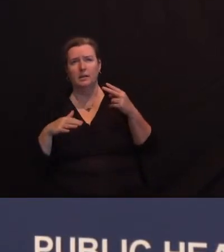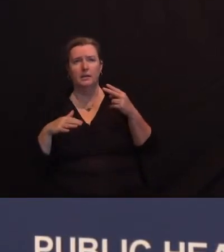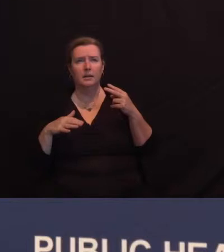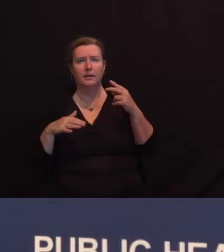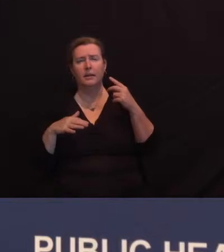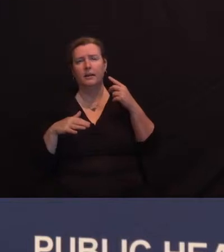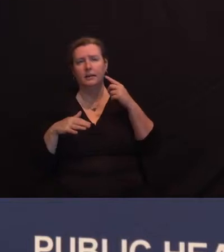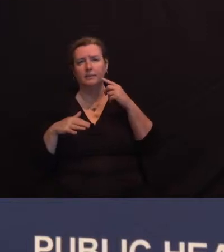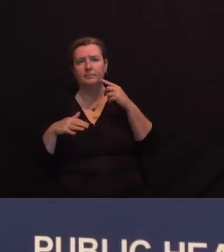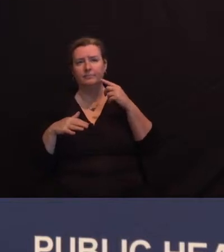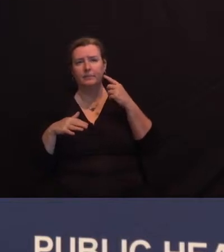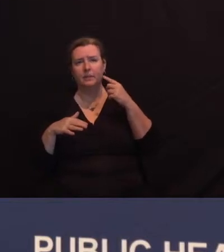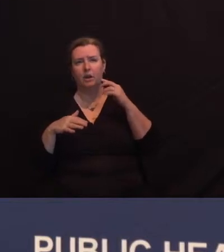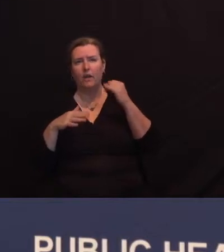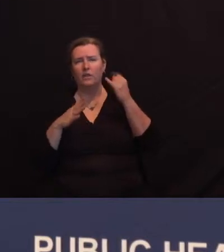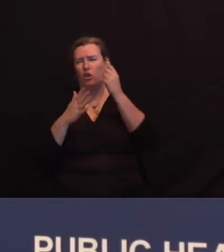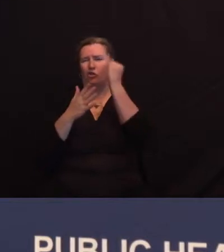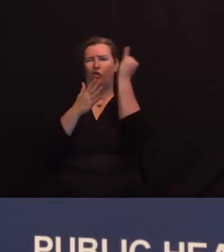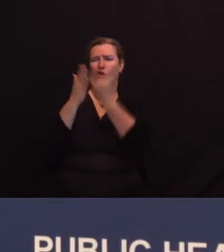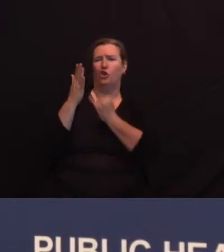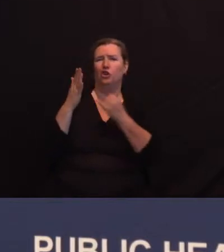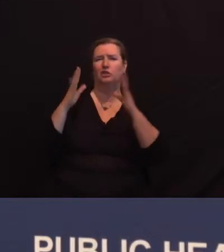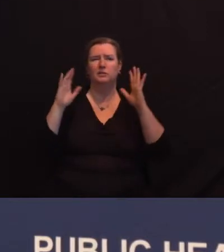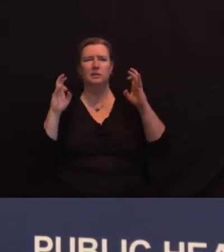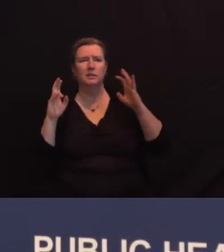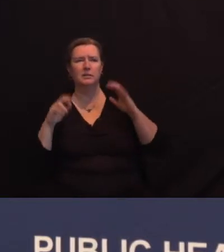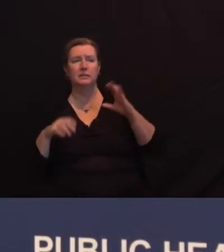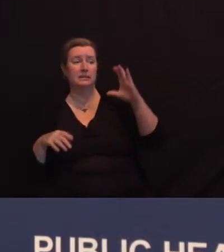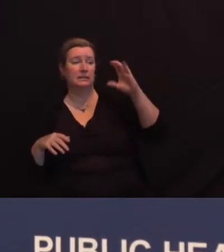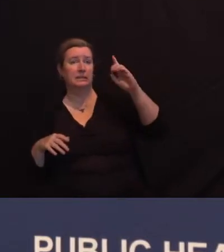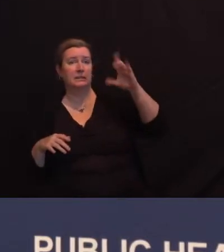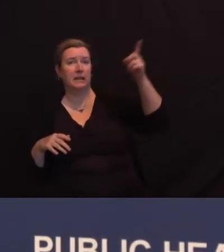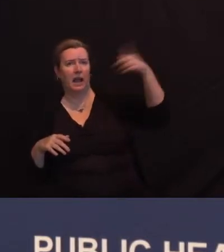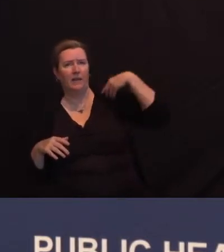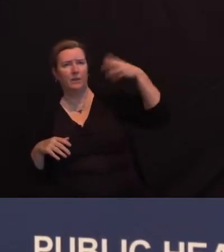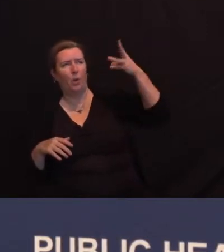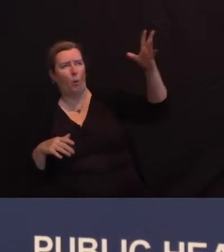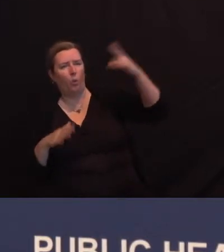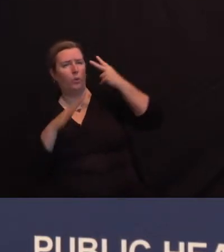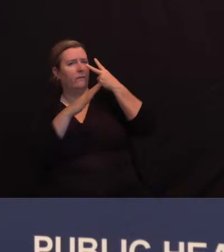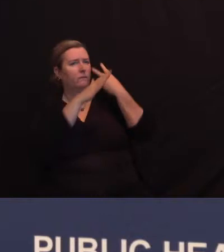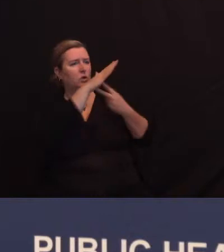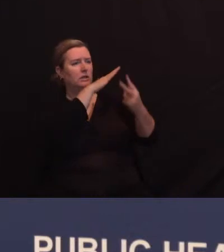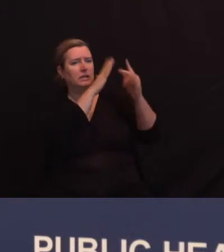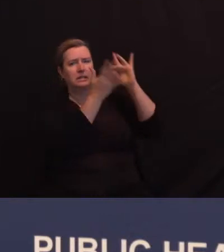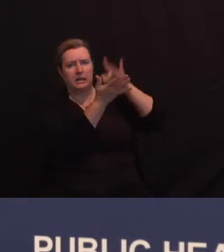taken a look, CDC has a forecasting center where they basically rely on a whole